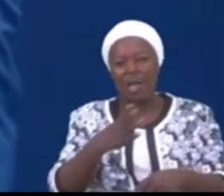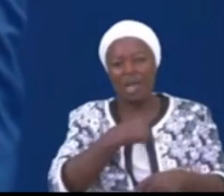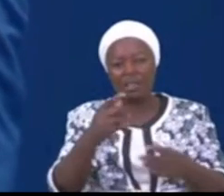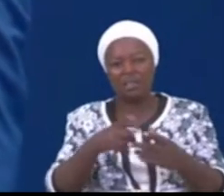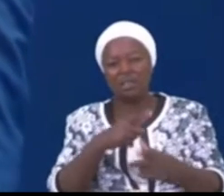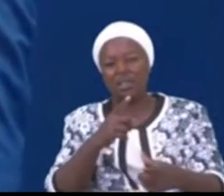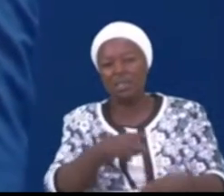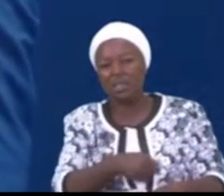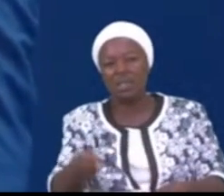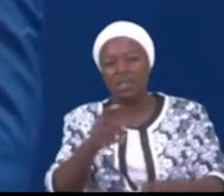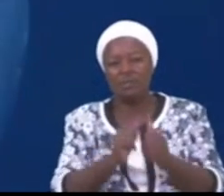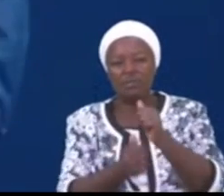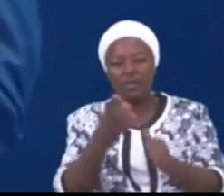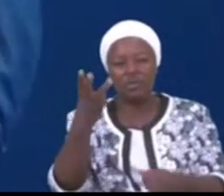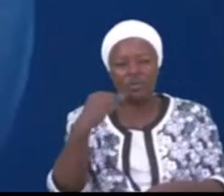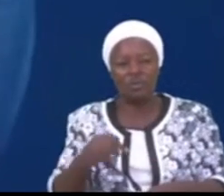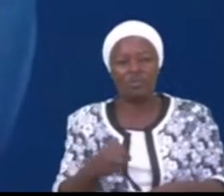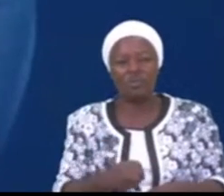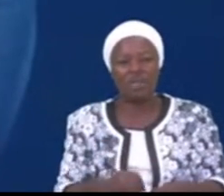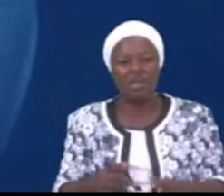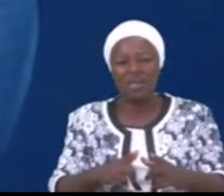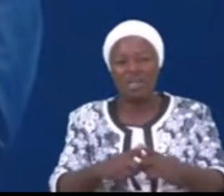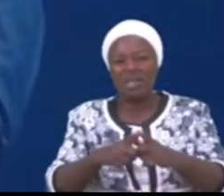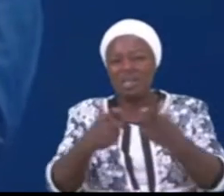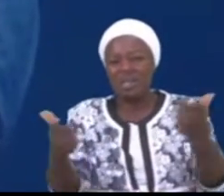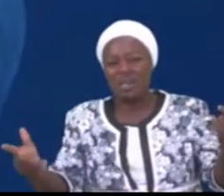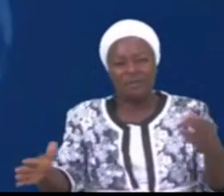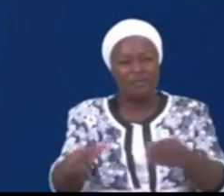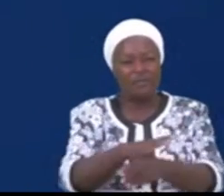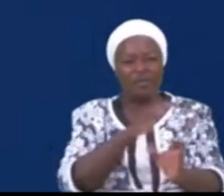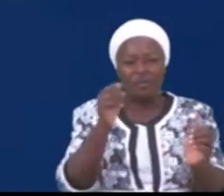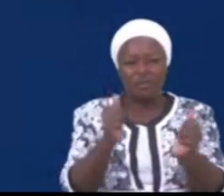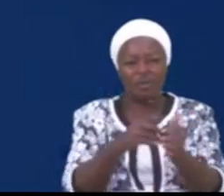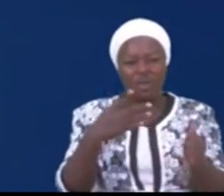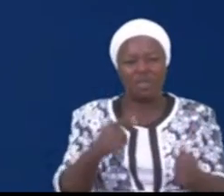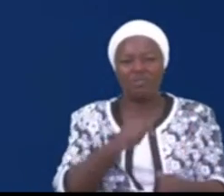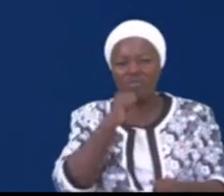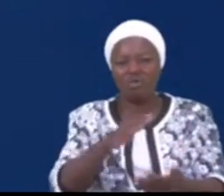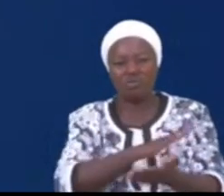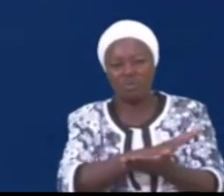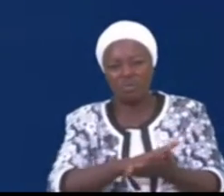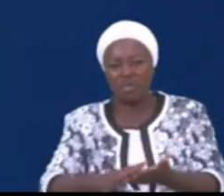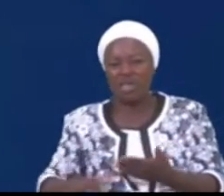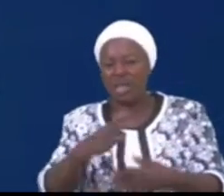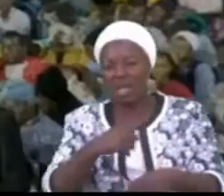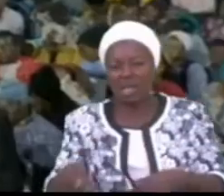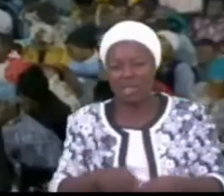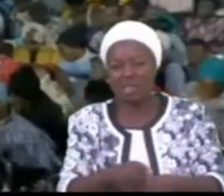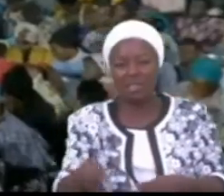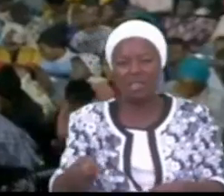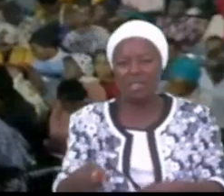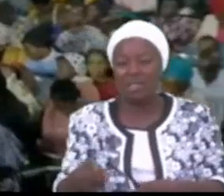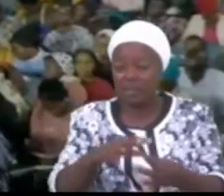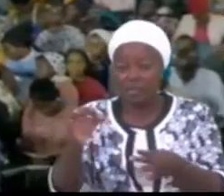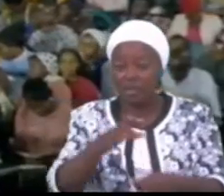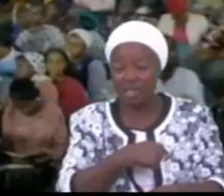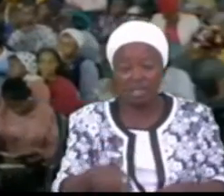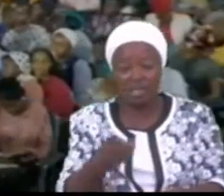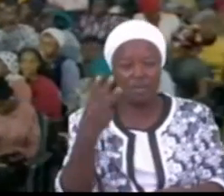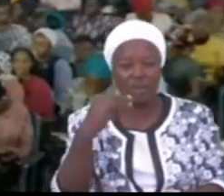which were vexed with unclean spirits, and they were healed. Tell